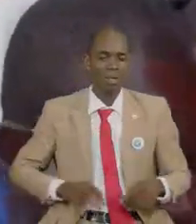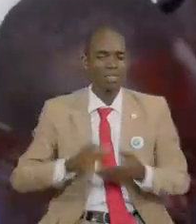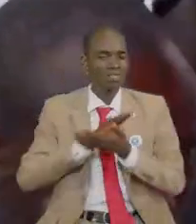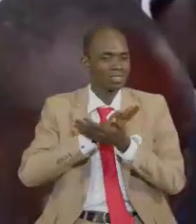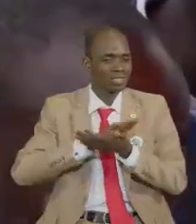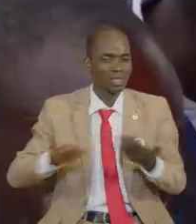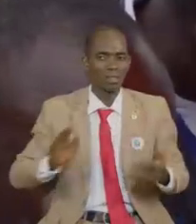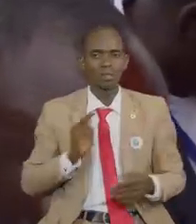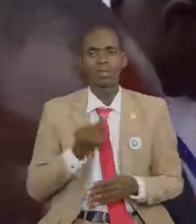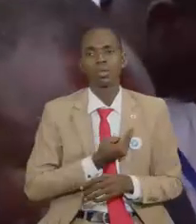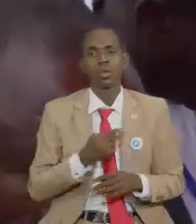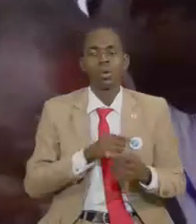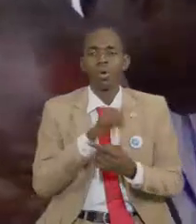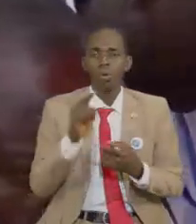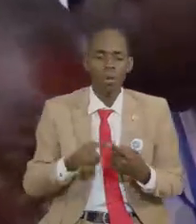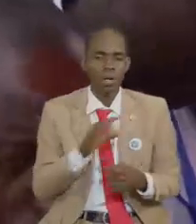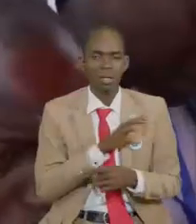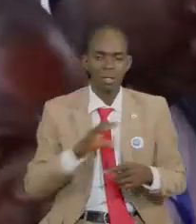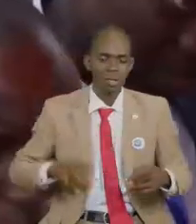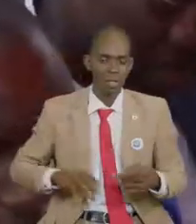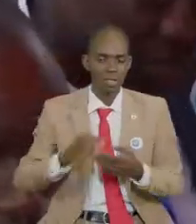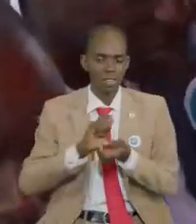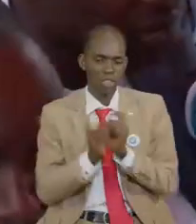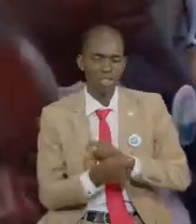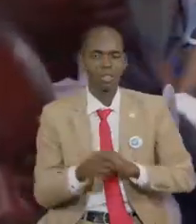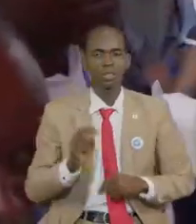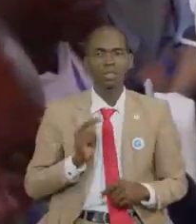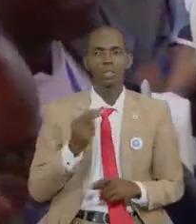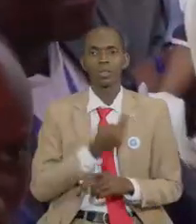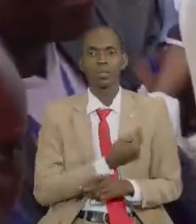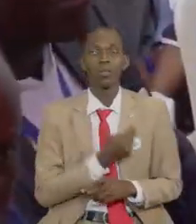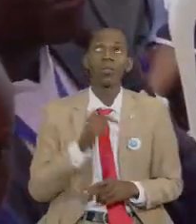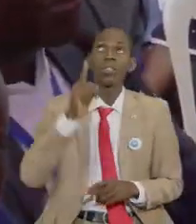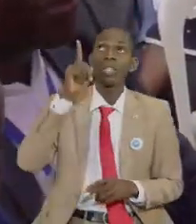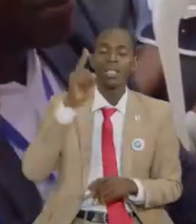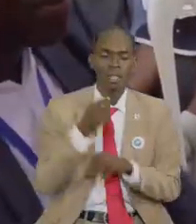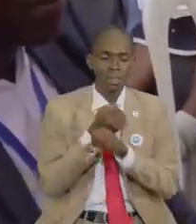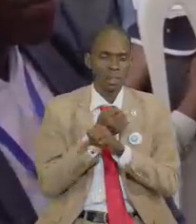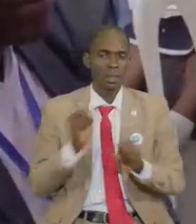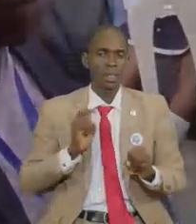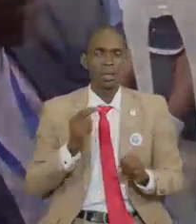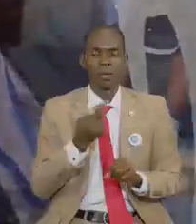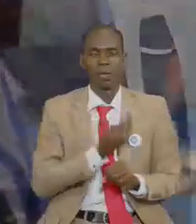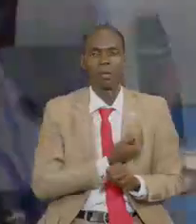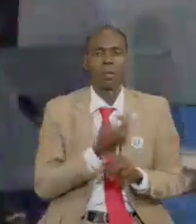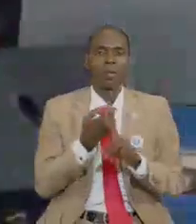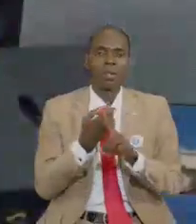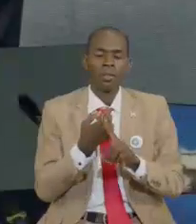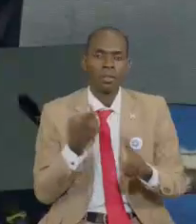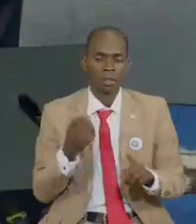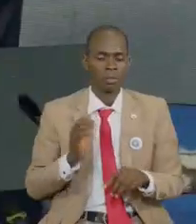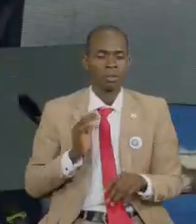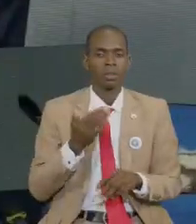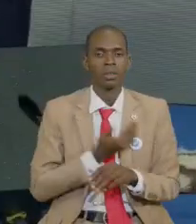when Christ changes us, he saves us from our